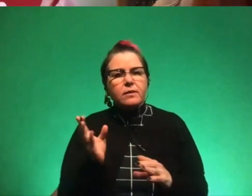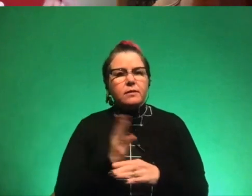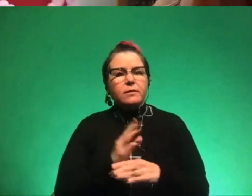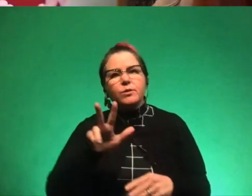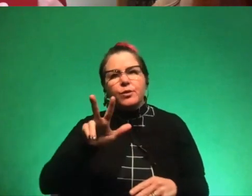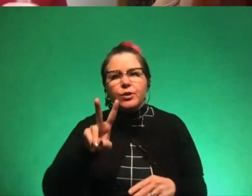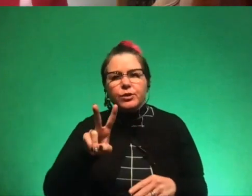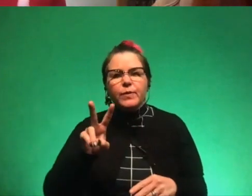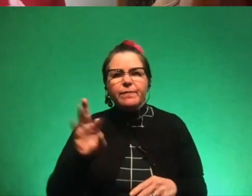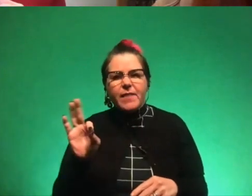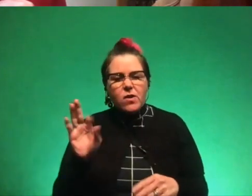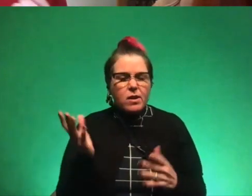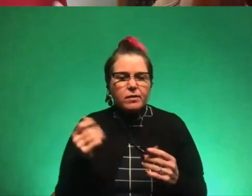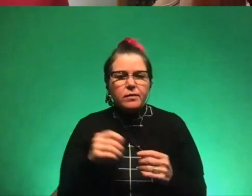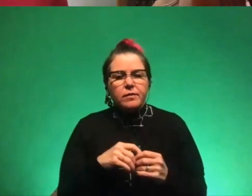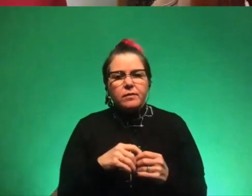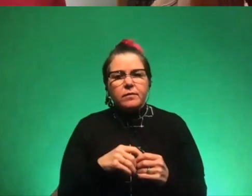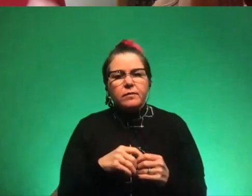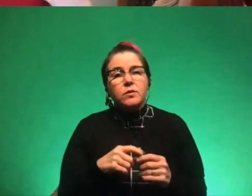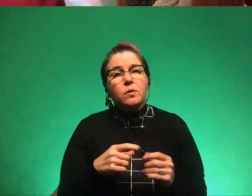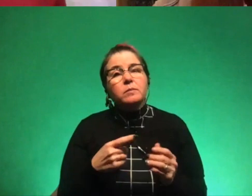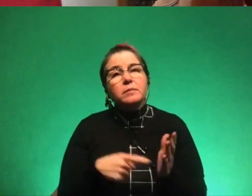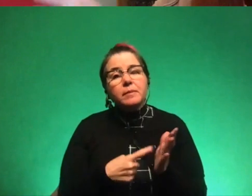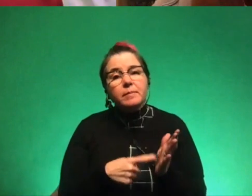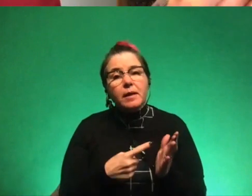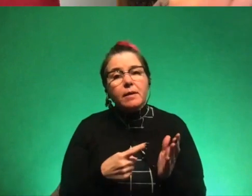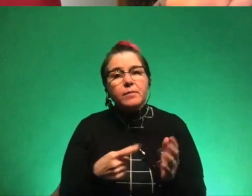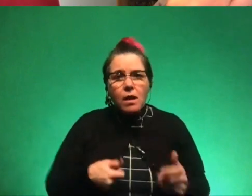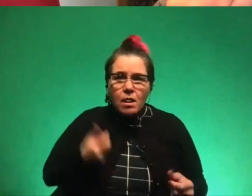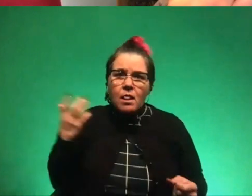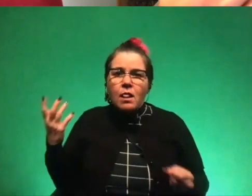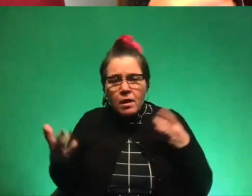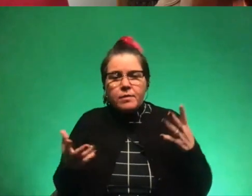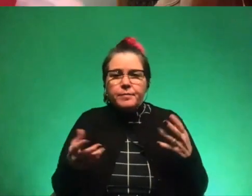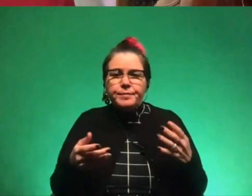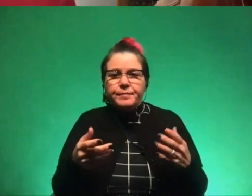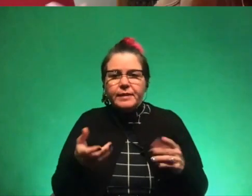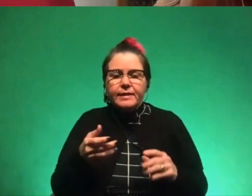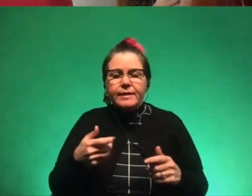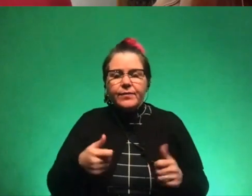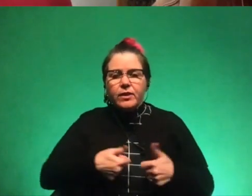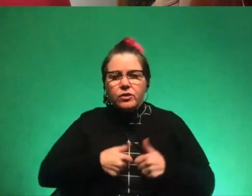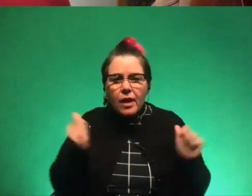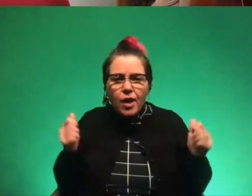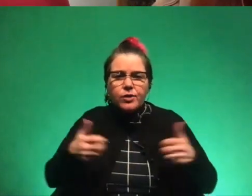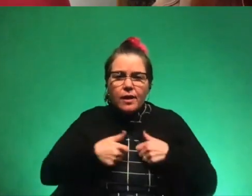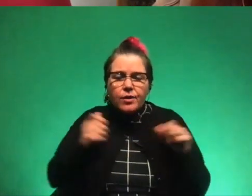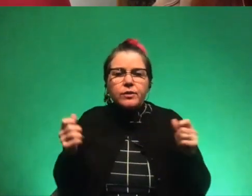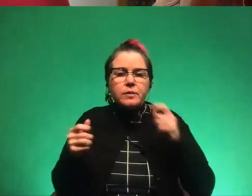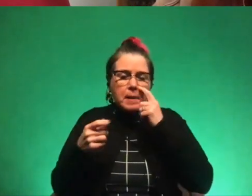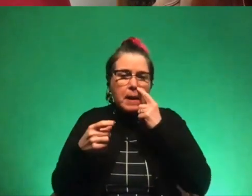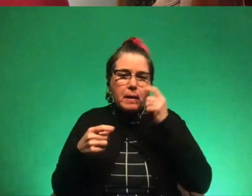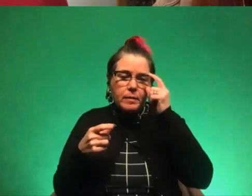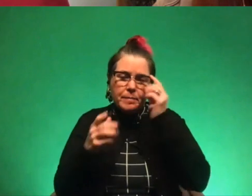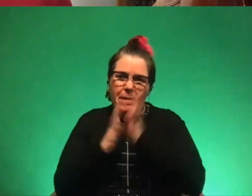32 Fahrenheit. So some days I was even like taking off layers of, you know, shell layers and things like that, because, you